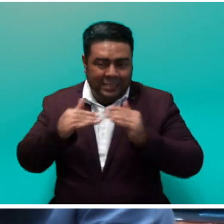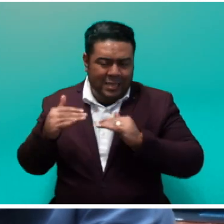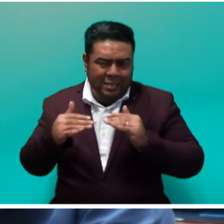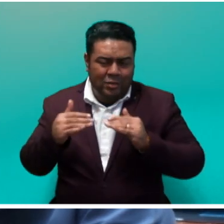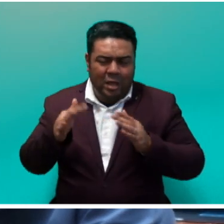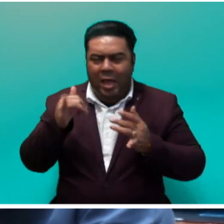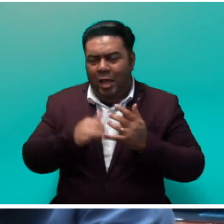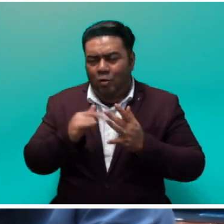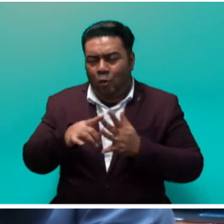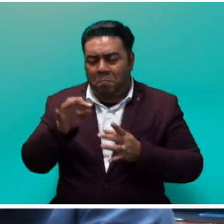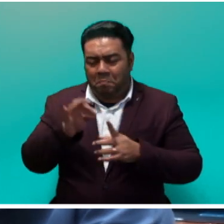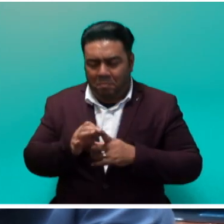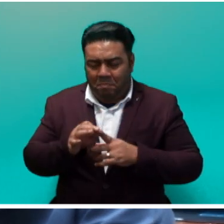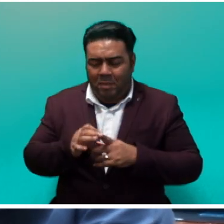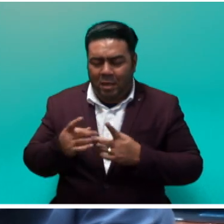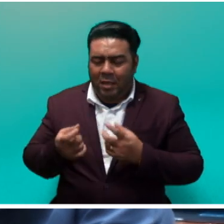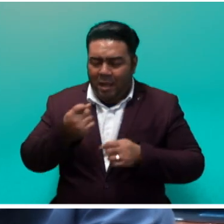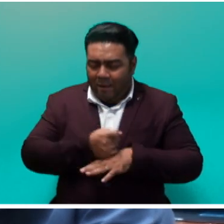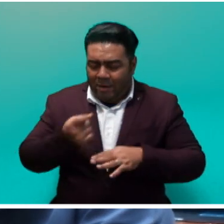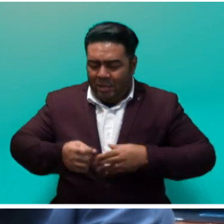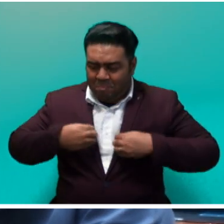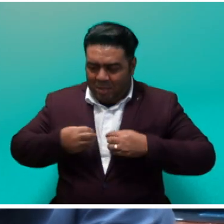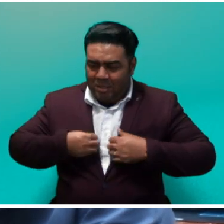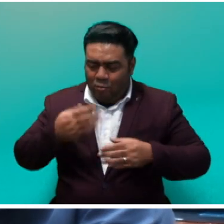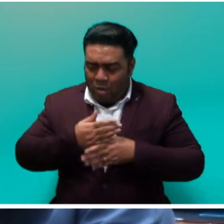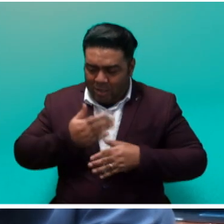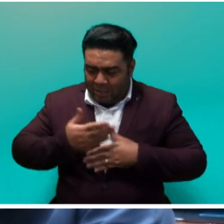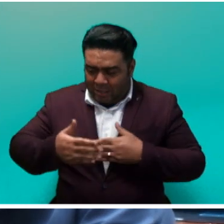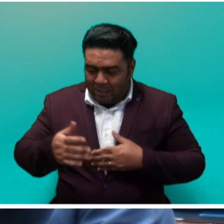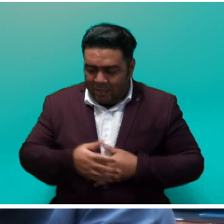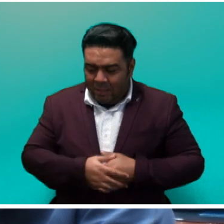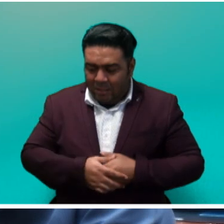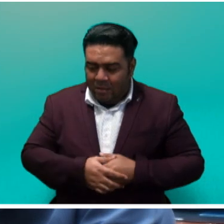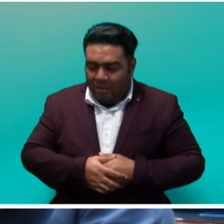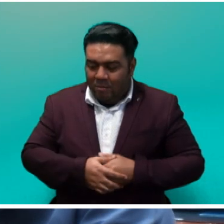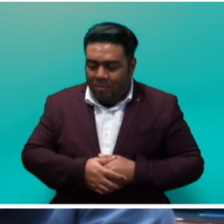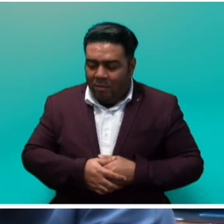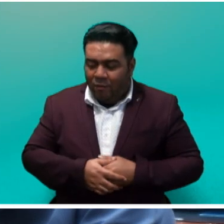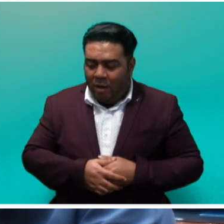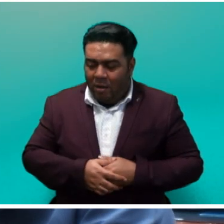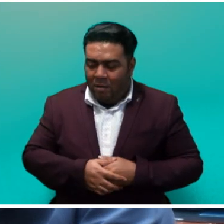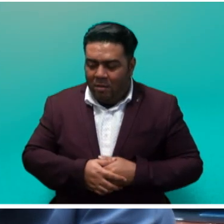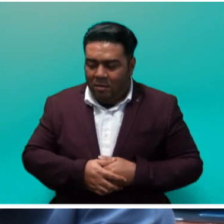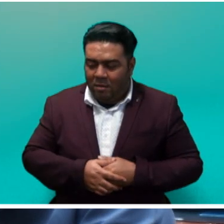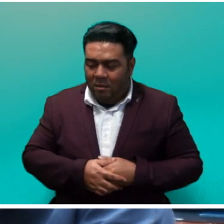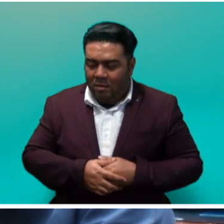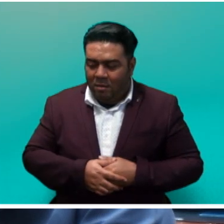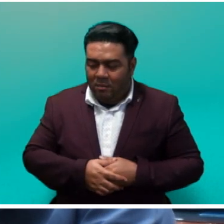governing its business processes in its daily operations. These are reviewed regularly to ensure